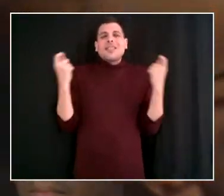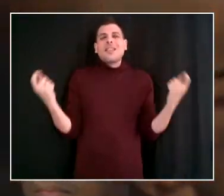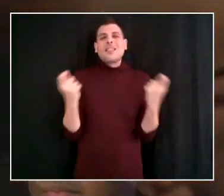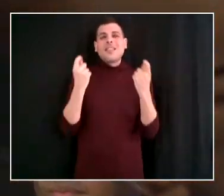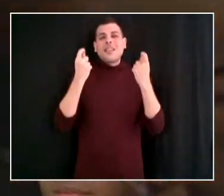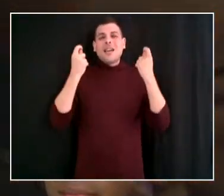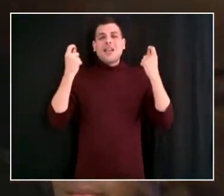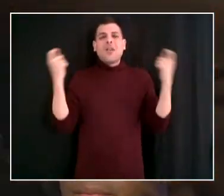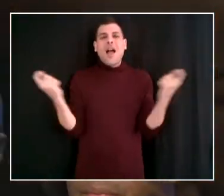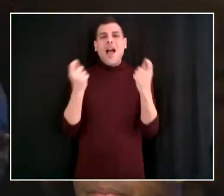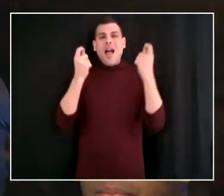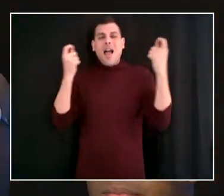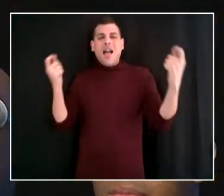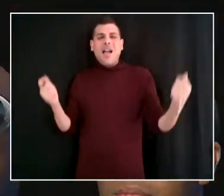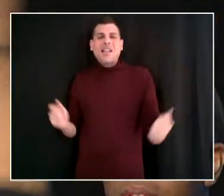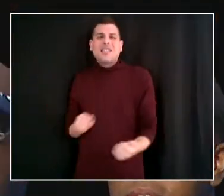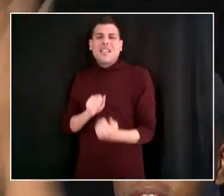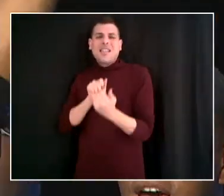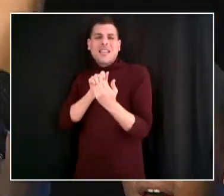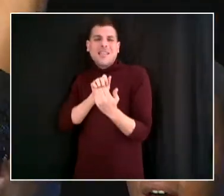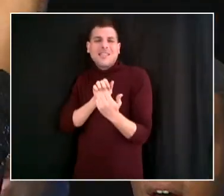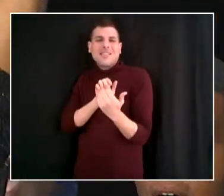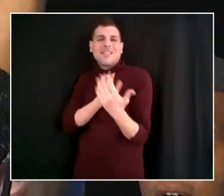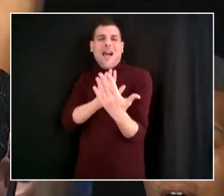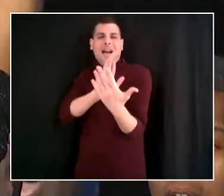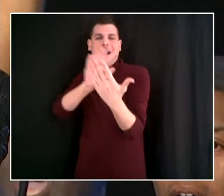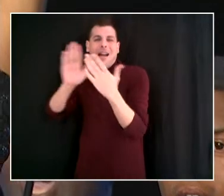Facing the rising sun